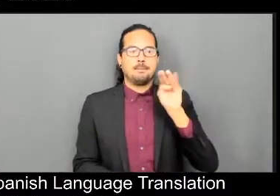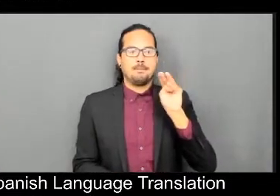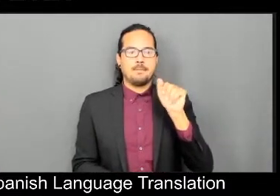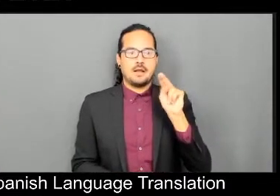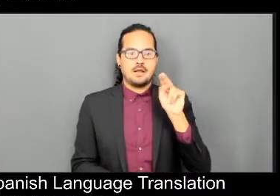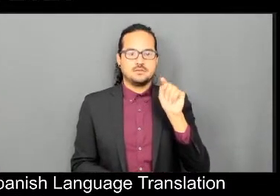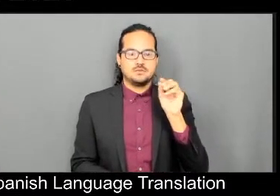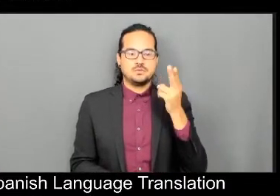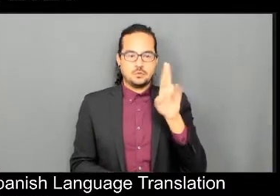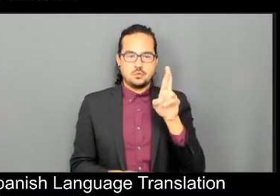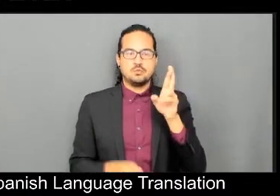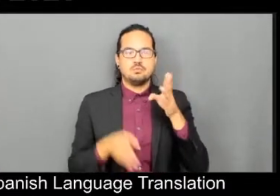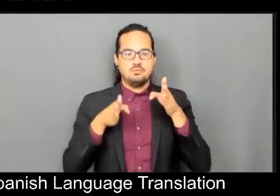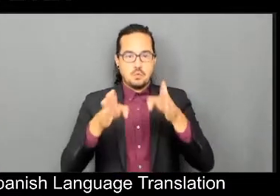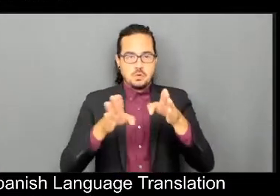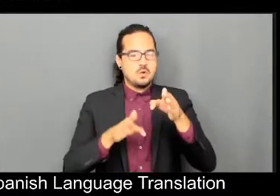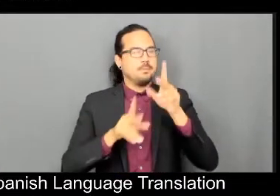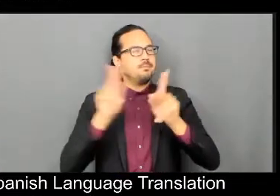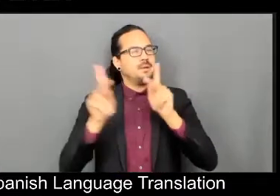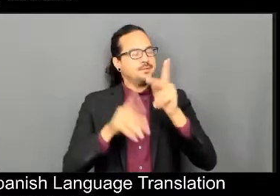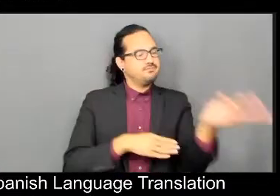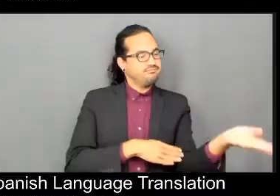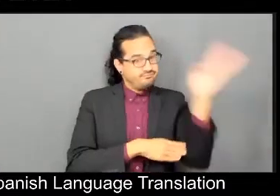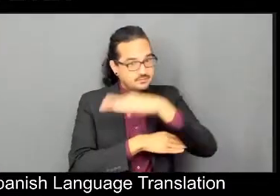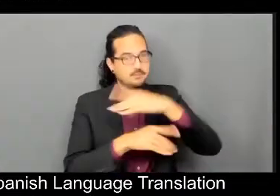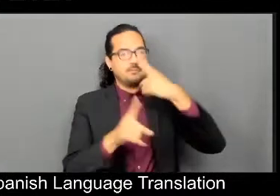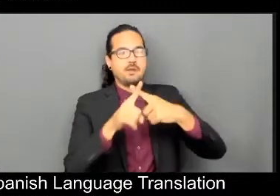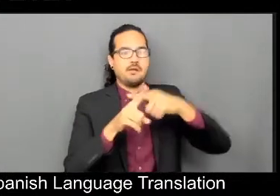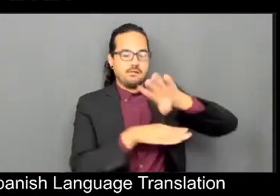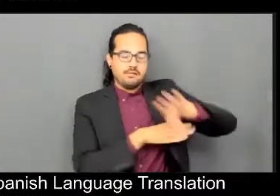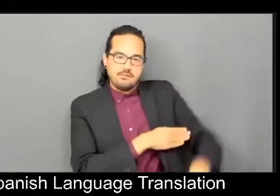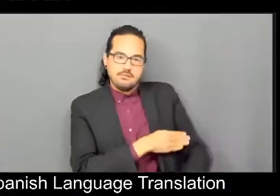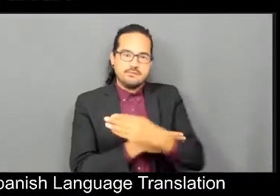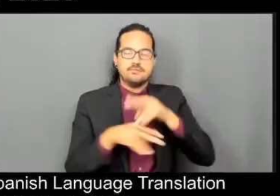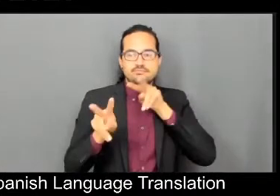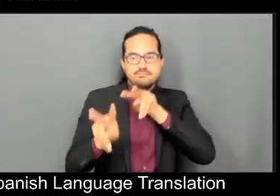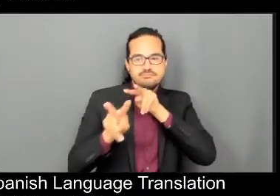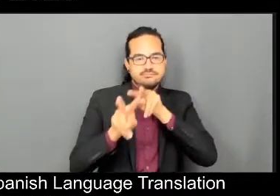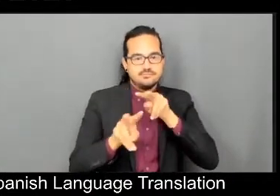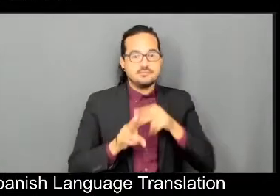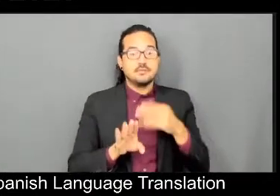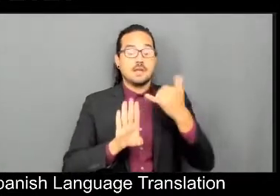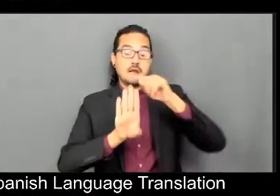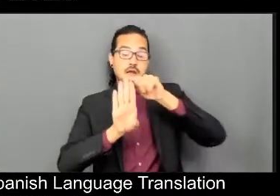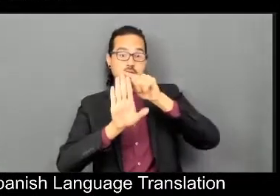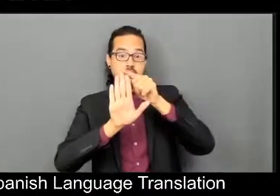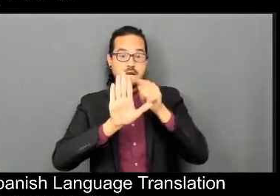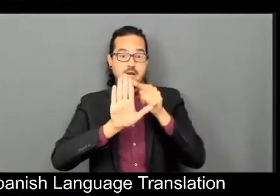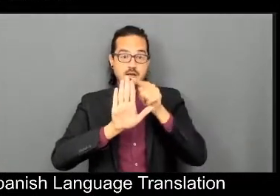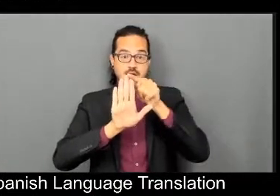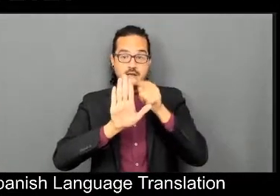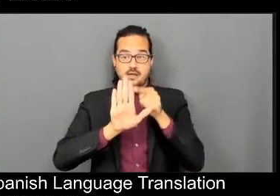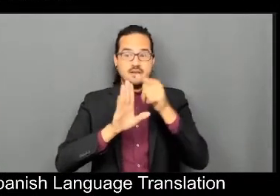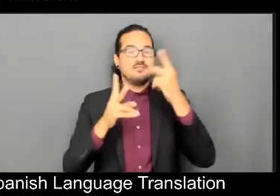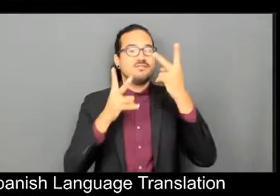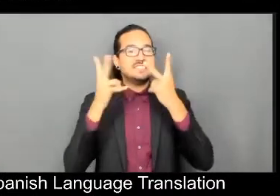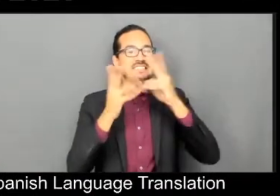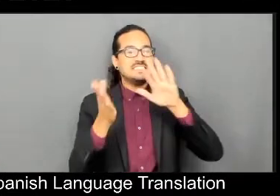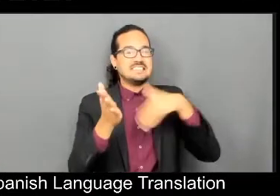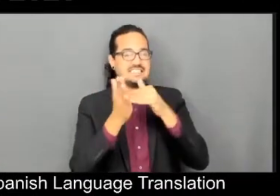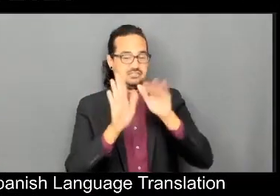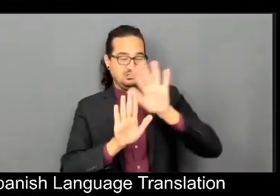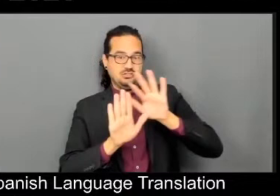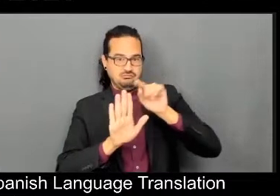back around here, the visitor center area. A lot of this is looking very, very good. The